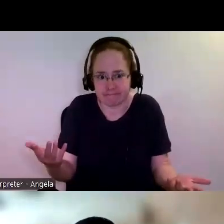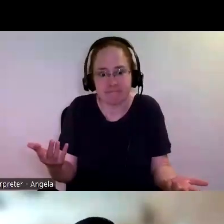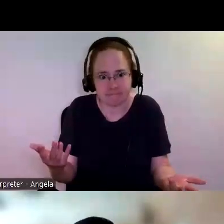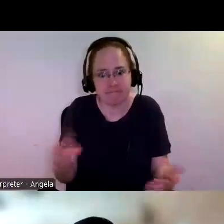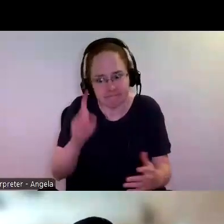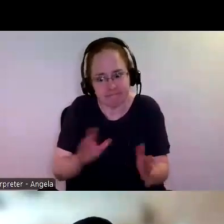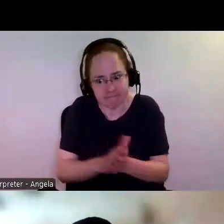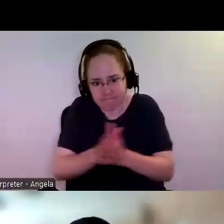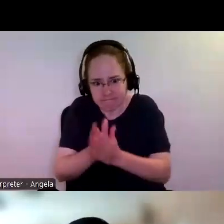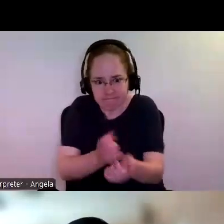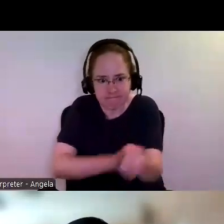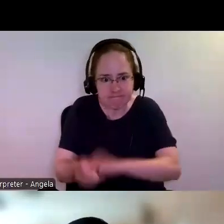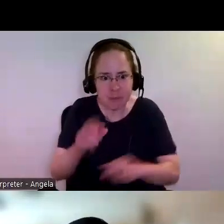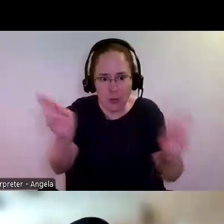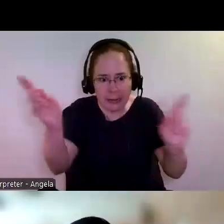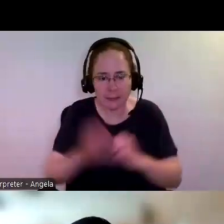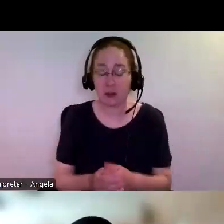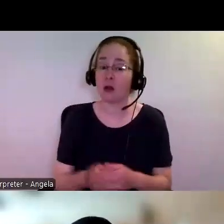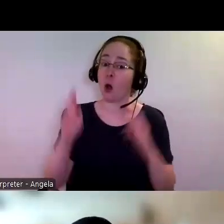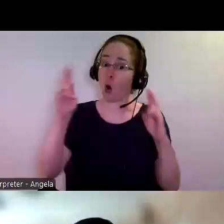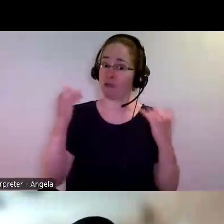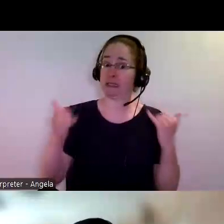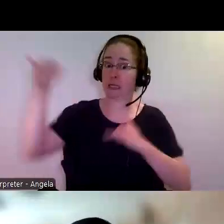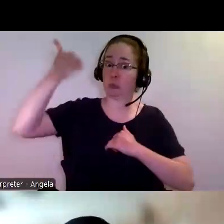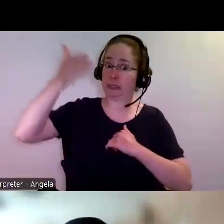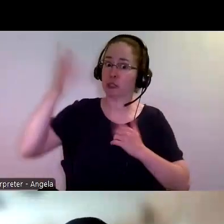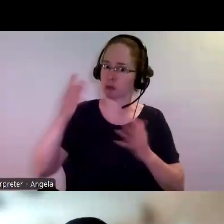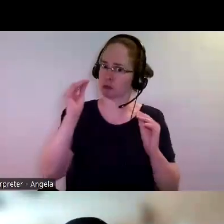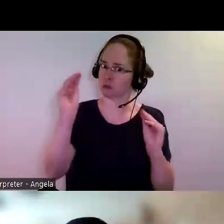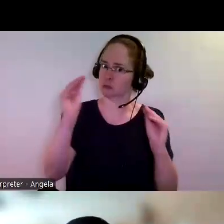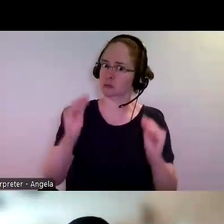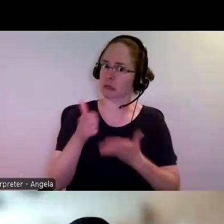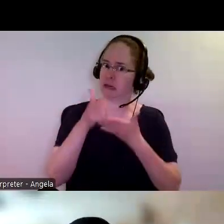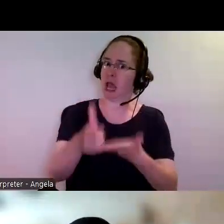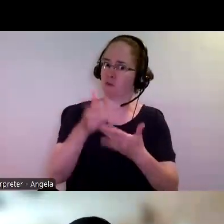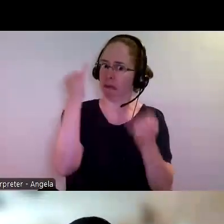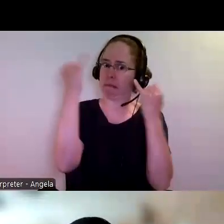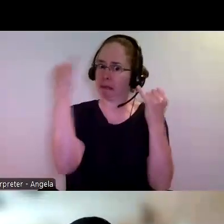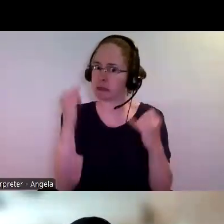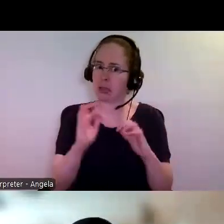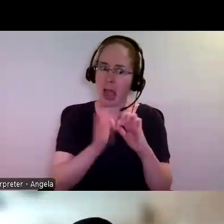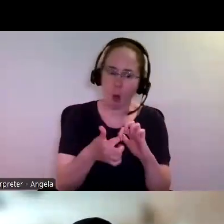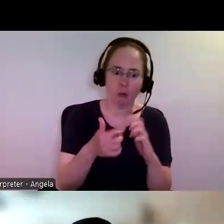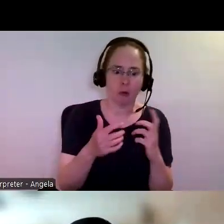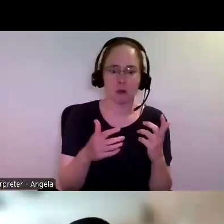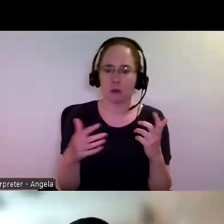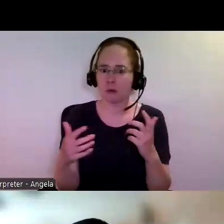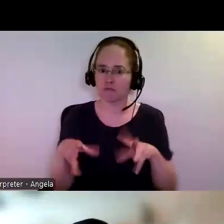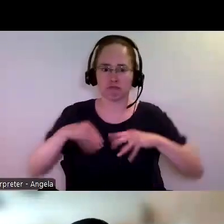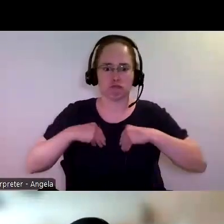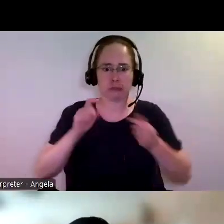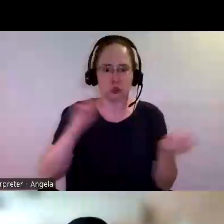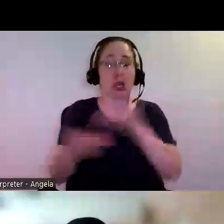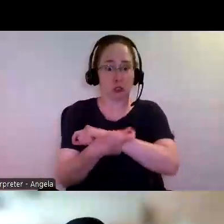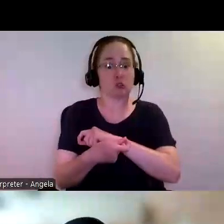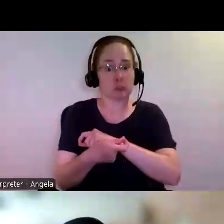where hopefully in Nirmala's presentation today, you can learn some useful tactics and ways to really embrace this